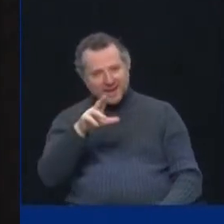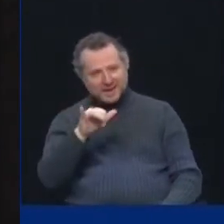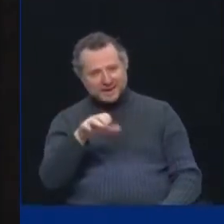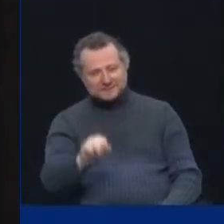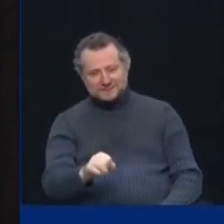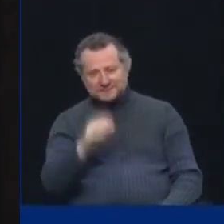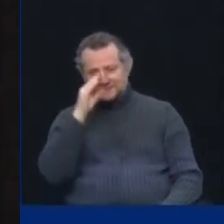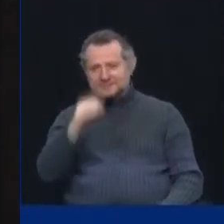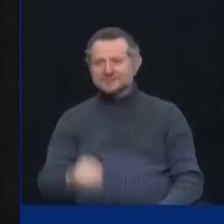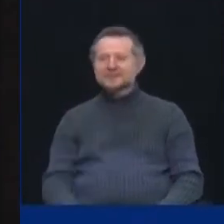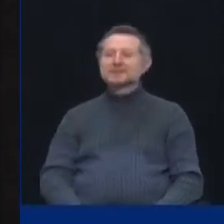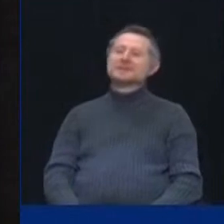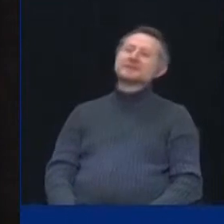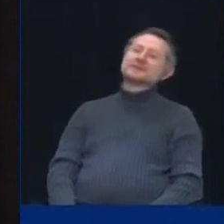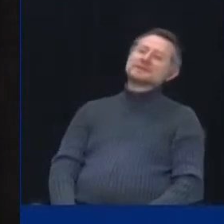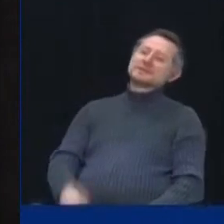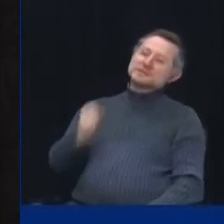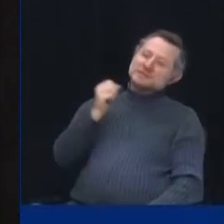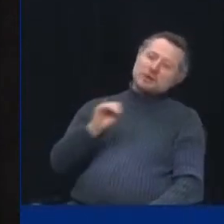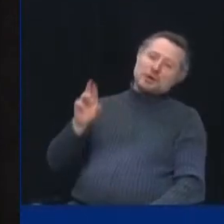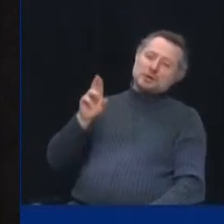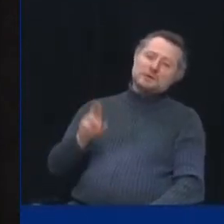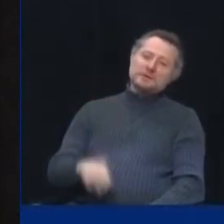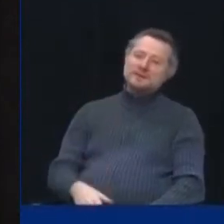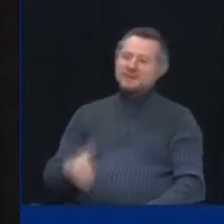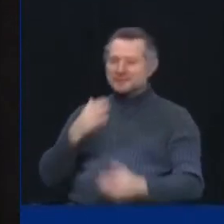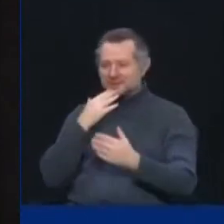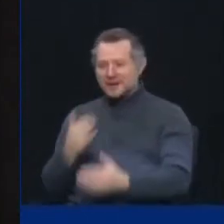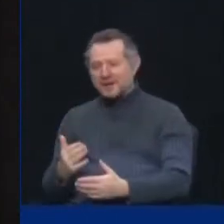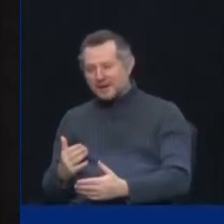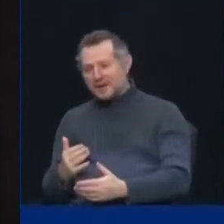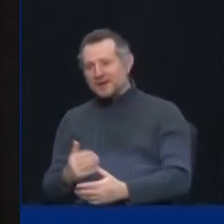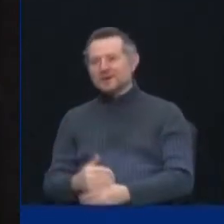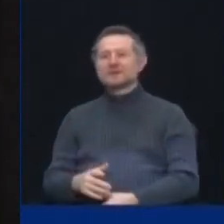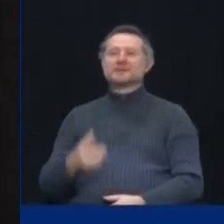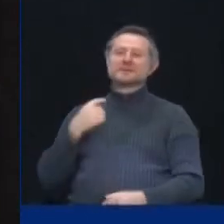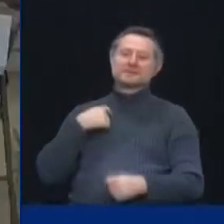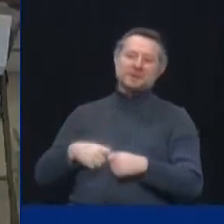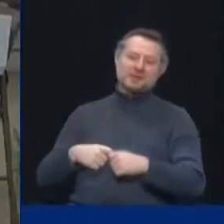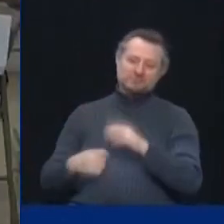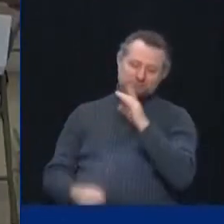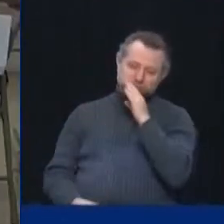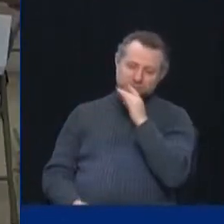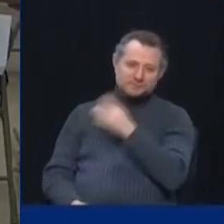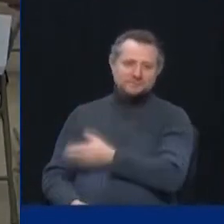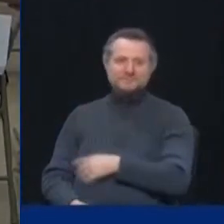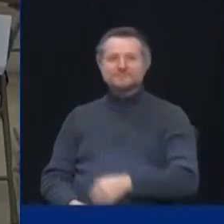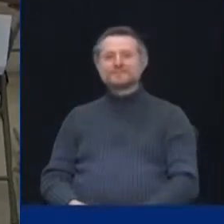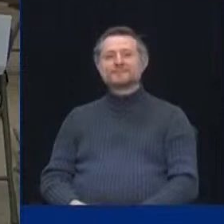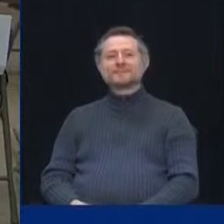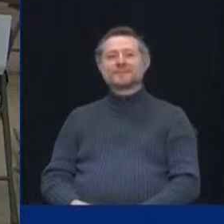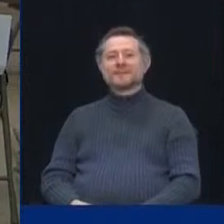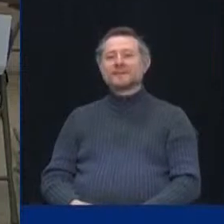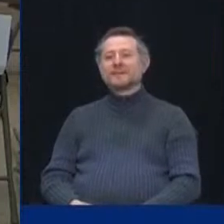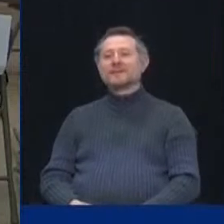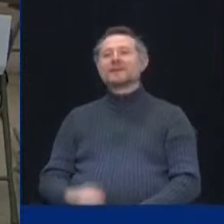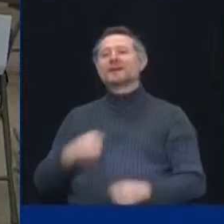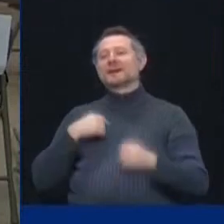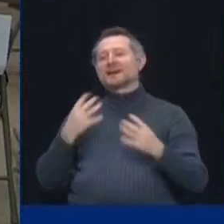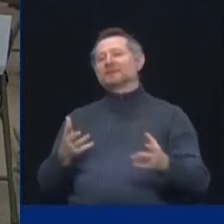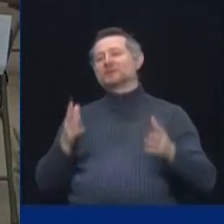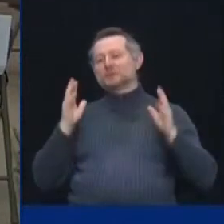Señor Gobernador, gracias y bienvenido de nuevo al Condado de la Salsa, el Condado del Bronx. Let's give the governor a strong round of